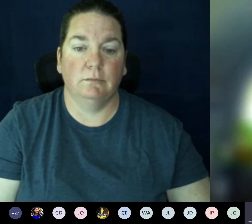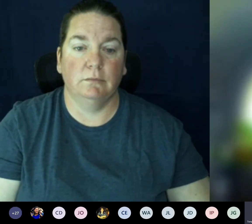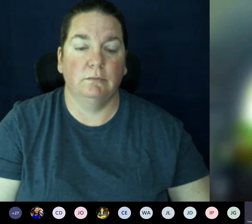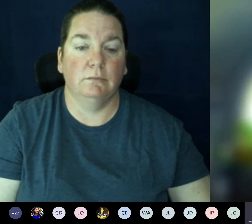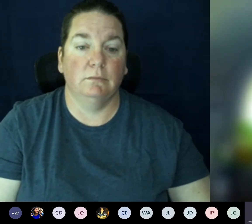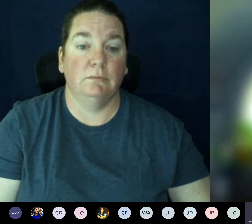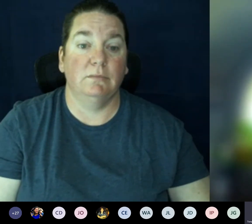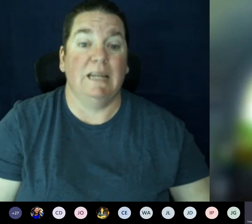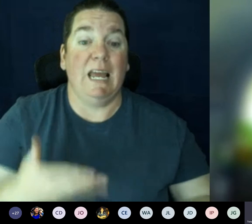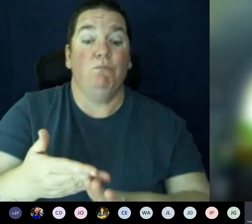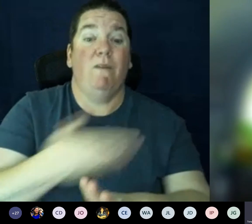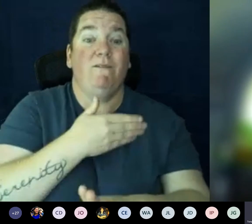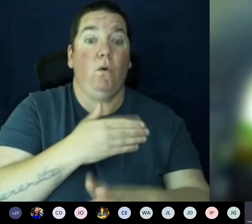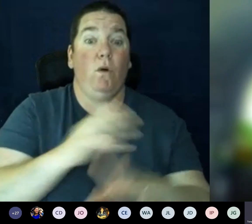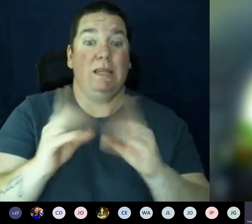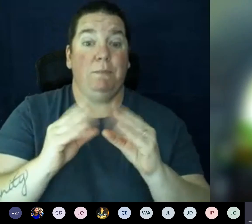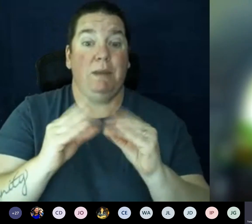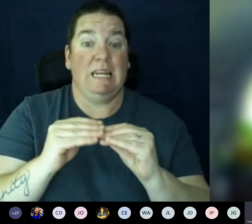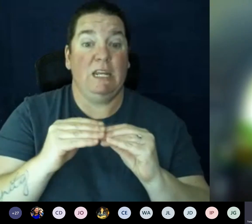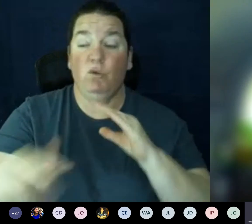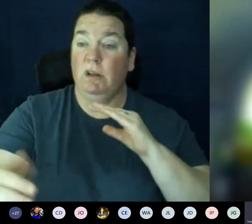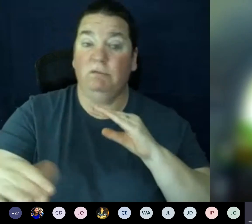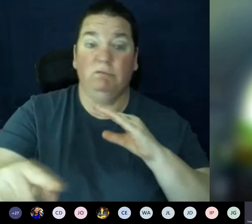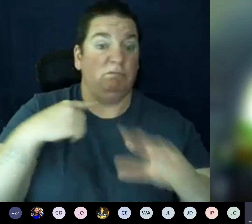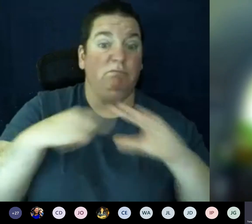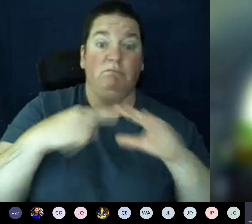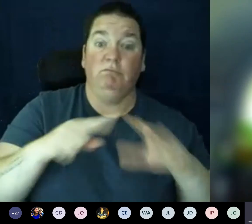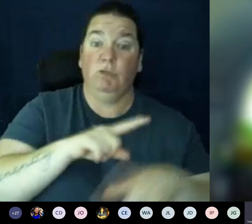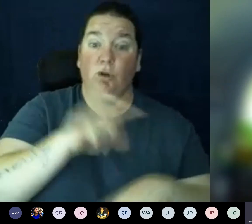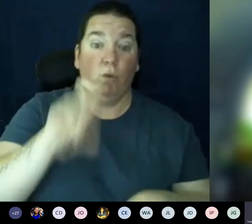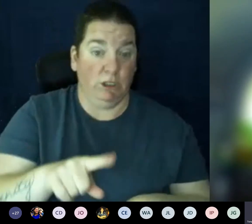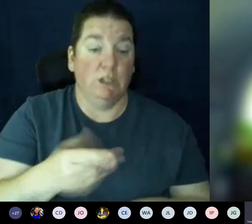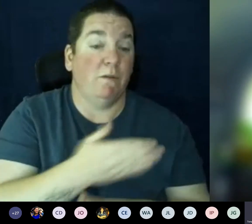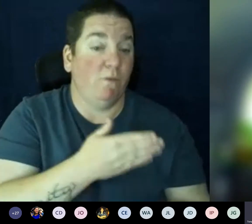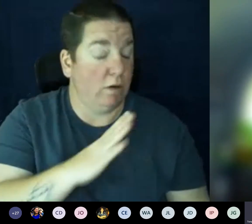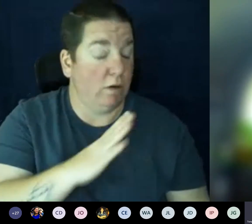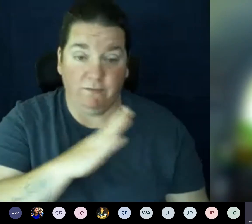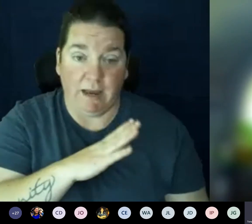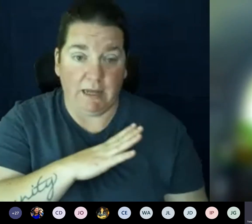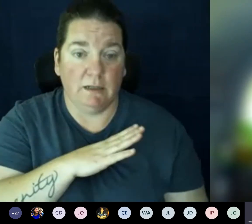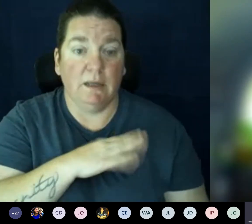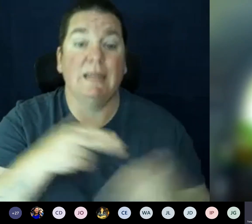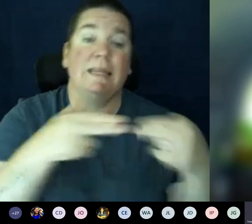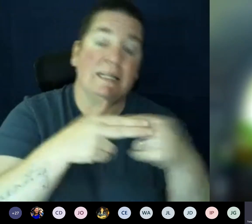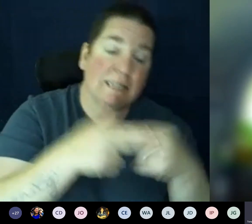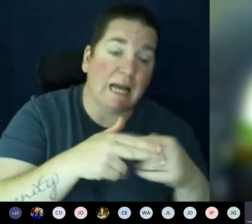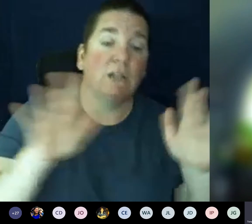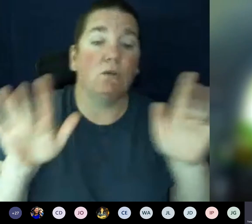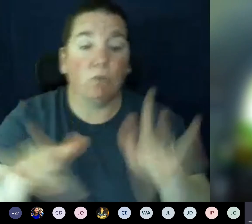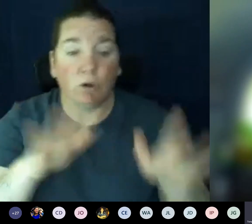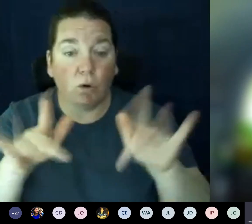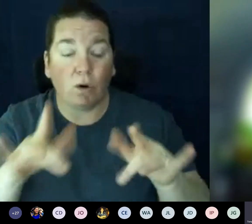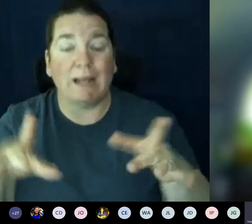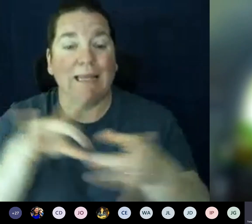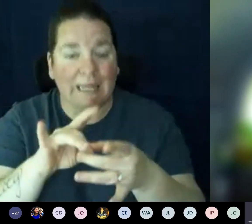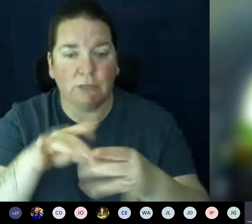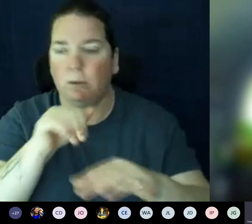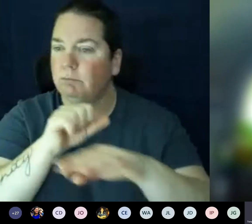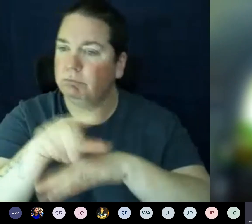testing and vaccine sessions, and we will send out the recording, the slides, additional links,